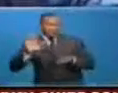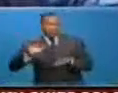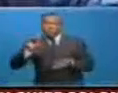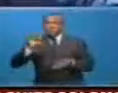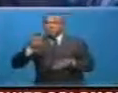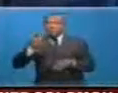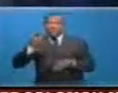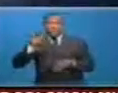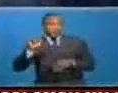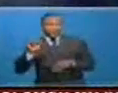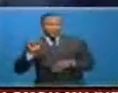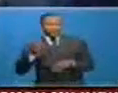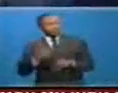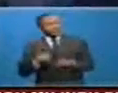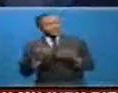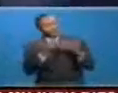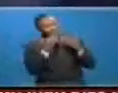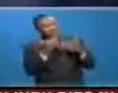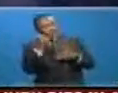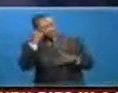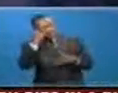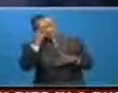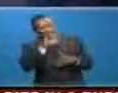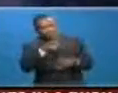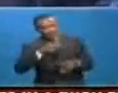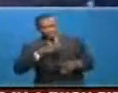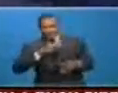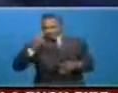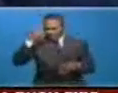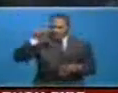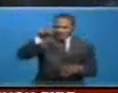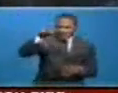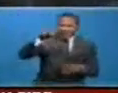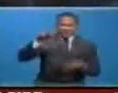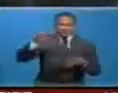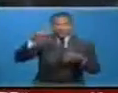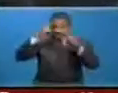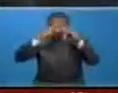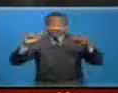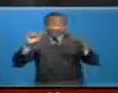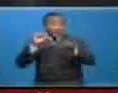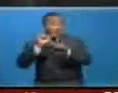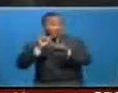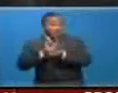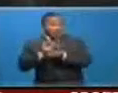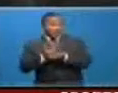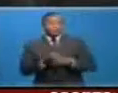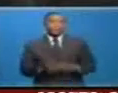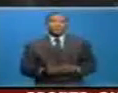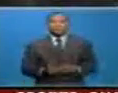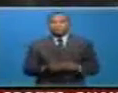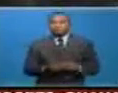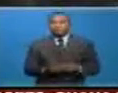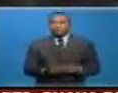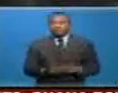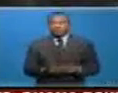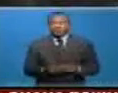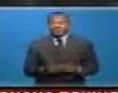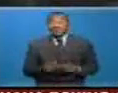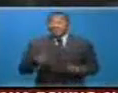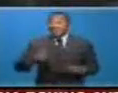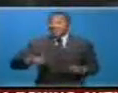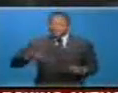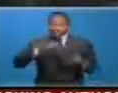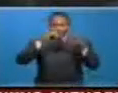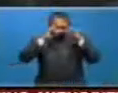Mumini, appreciated their thoughtfulness and recognition of the president's work. It is well known that our